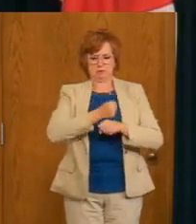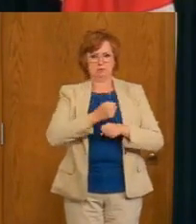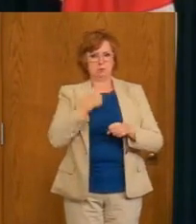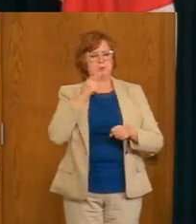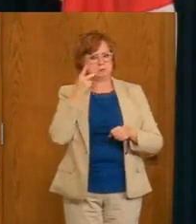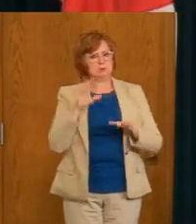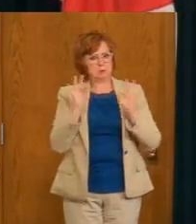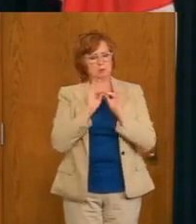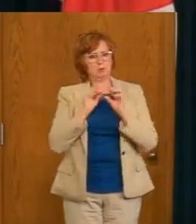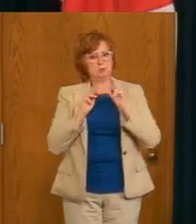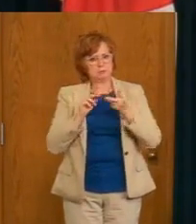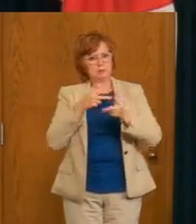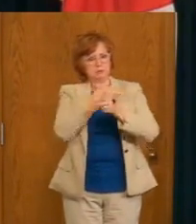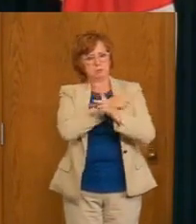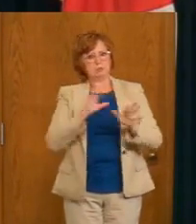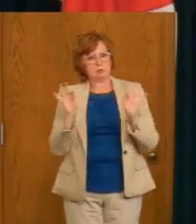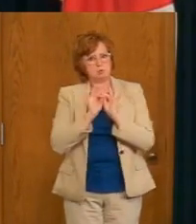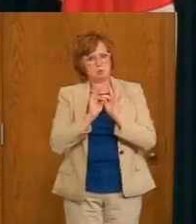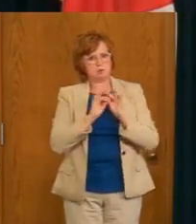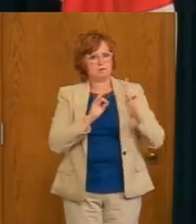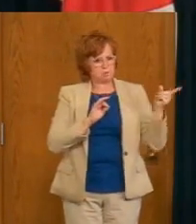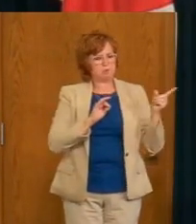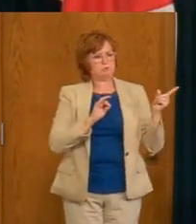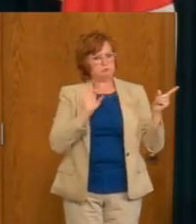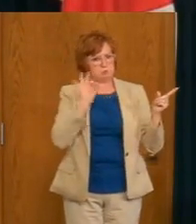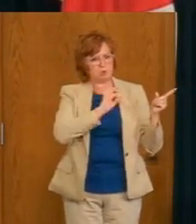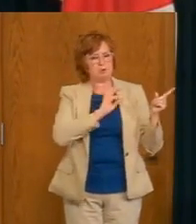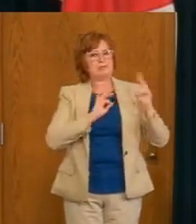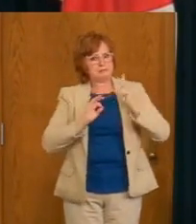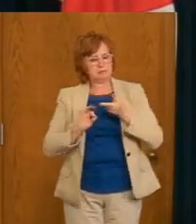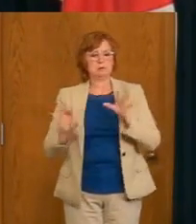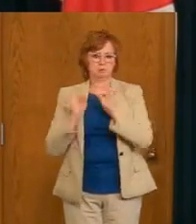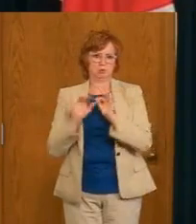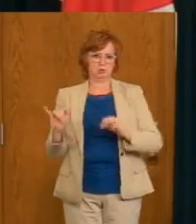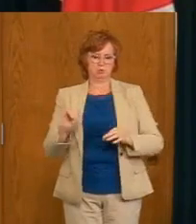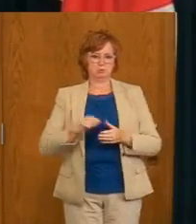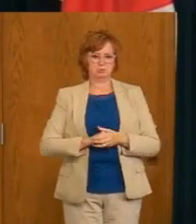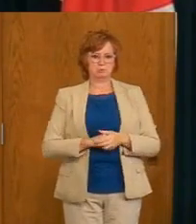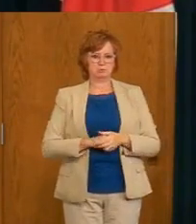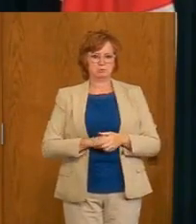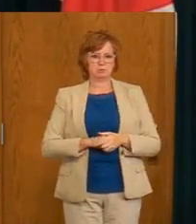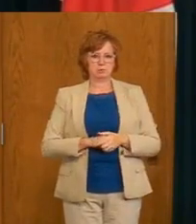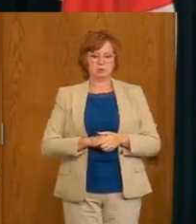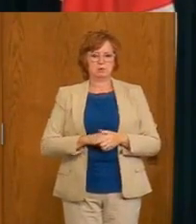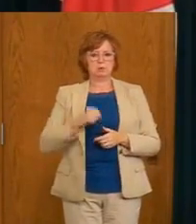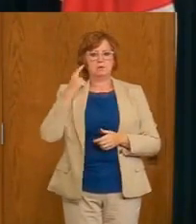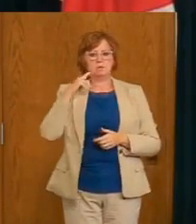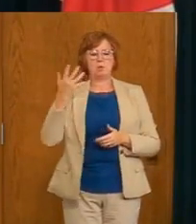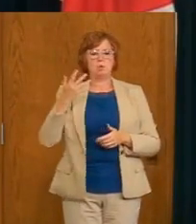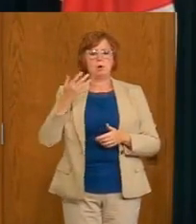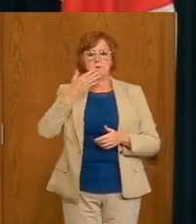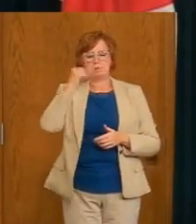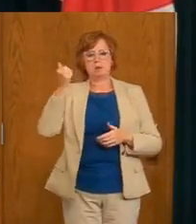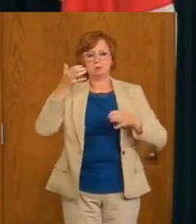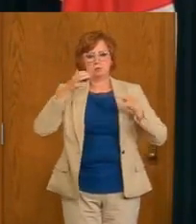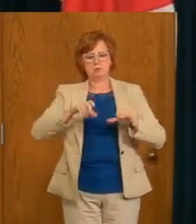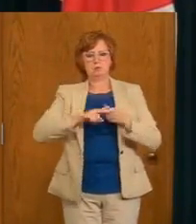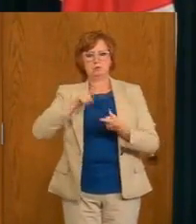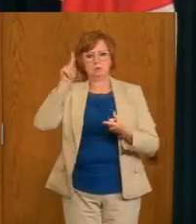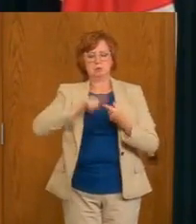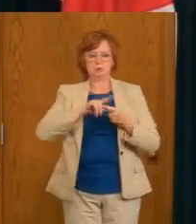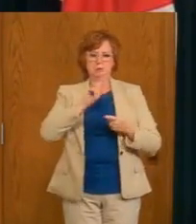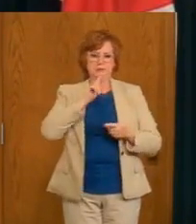1,225,000. There's not that many people that live in Saskatchewan. So if we use the Statistics Canada numbers of